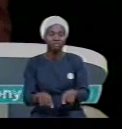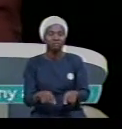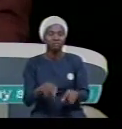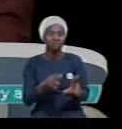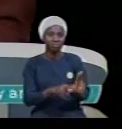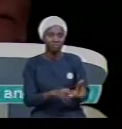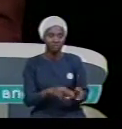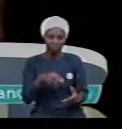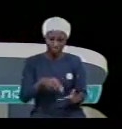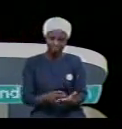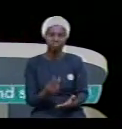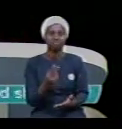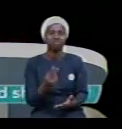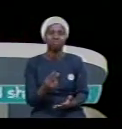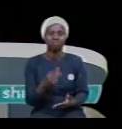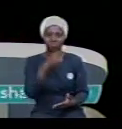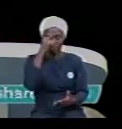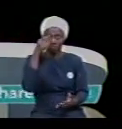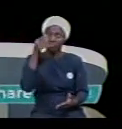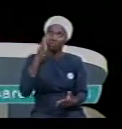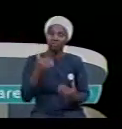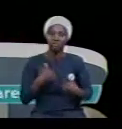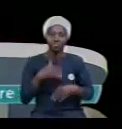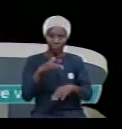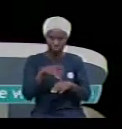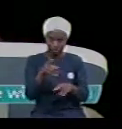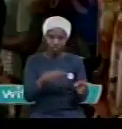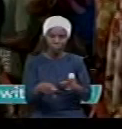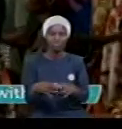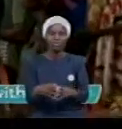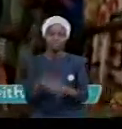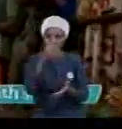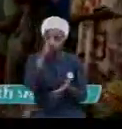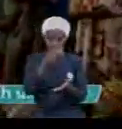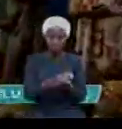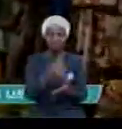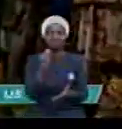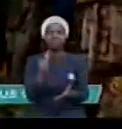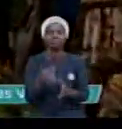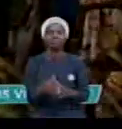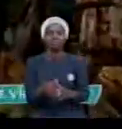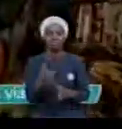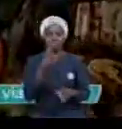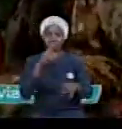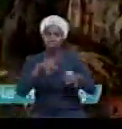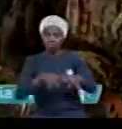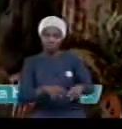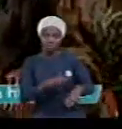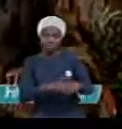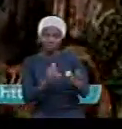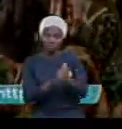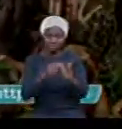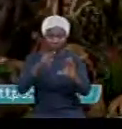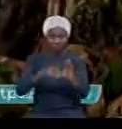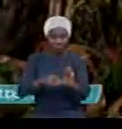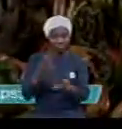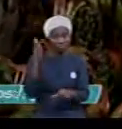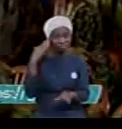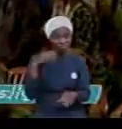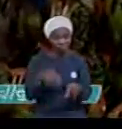You were leaning on crutches. You were depending on crutches before. No, you don't need that again. The Lord has touched you.